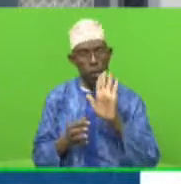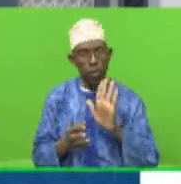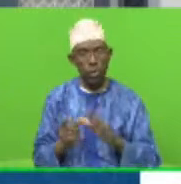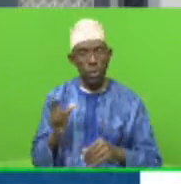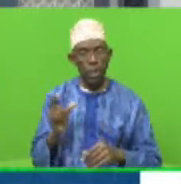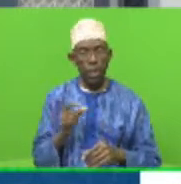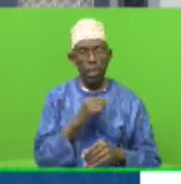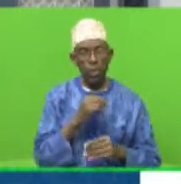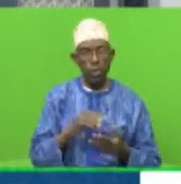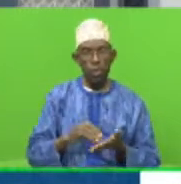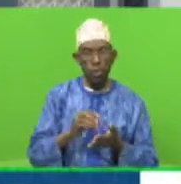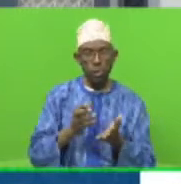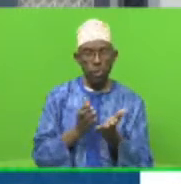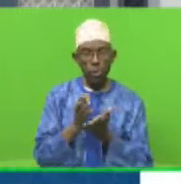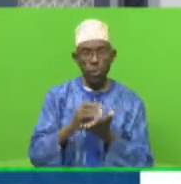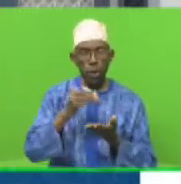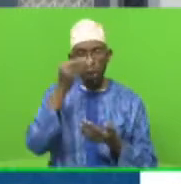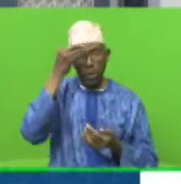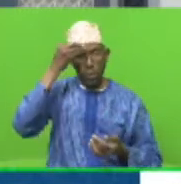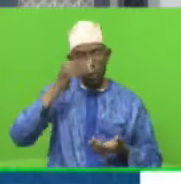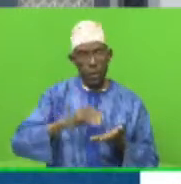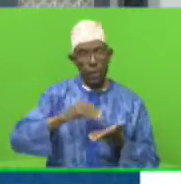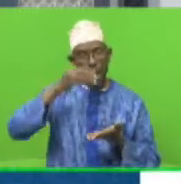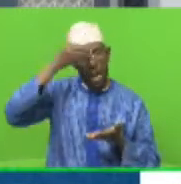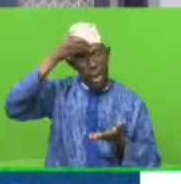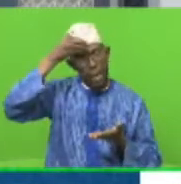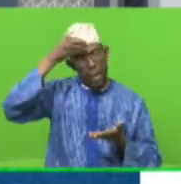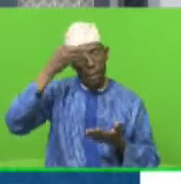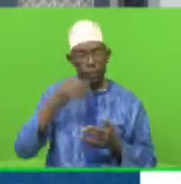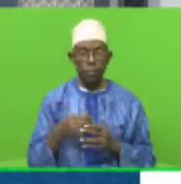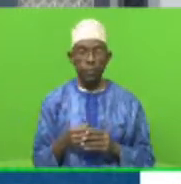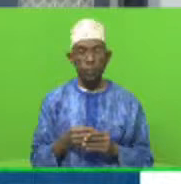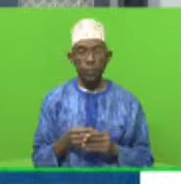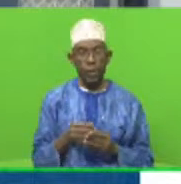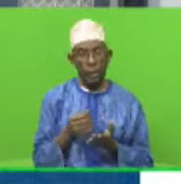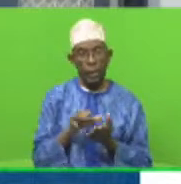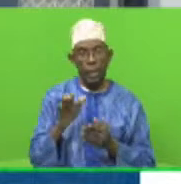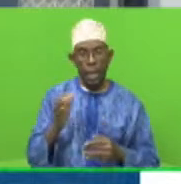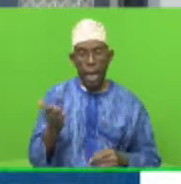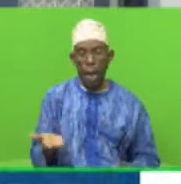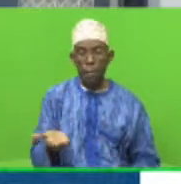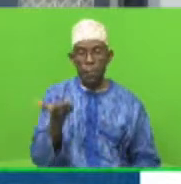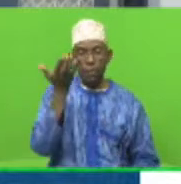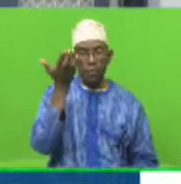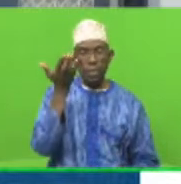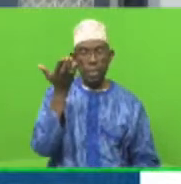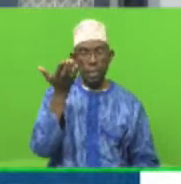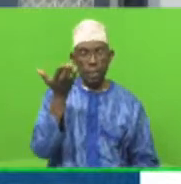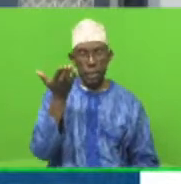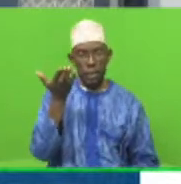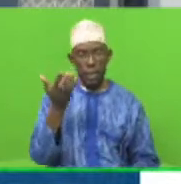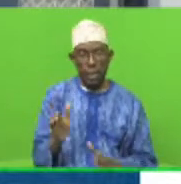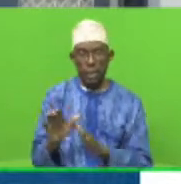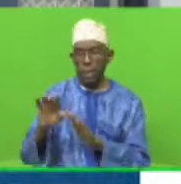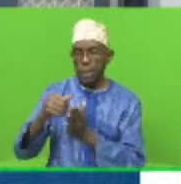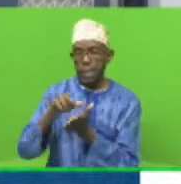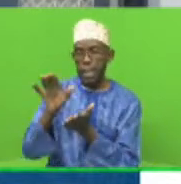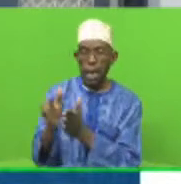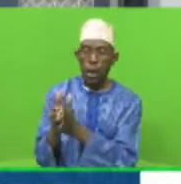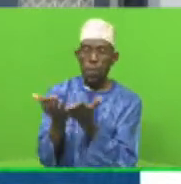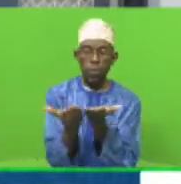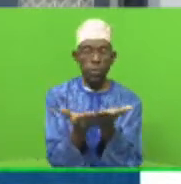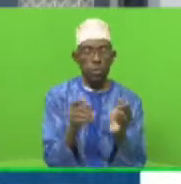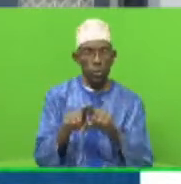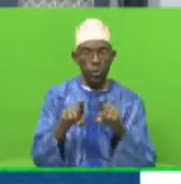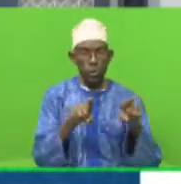religion through knowledge. And this is why Allah subhanahu wa ta'ala sent messengers and He revealed books. You will